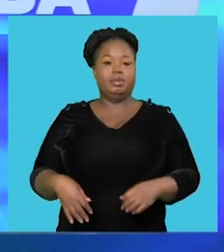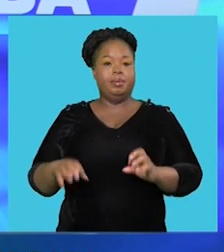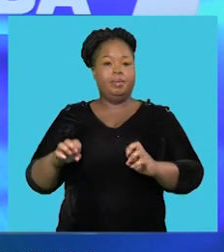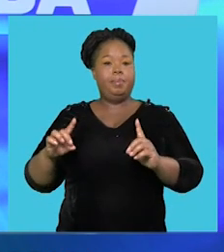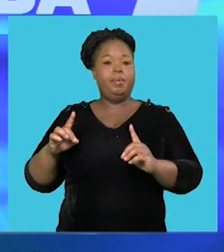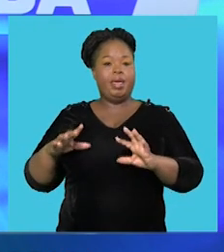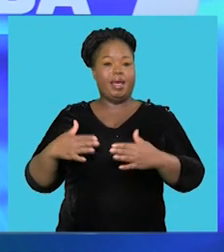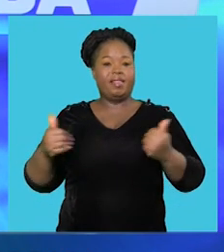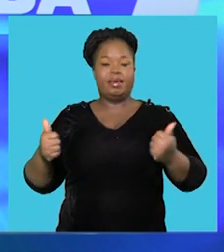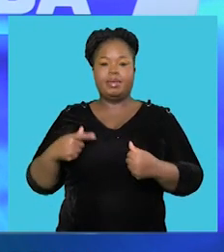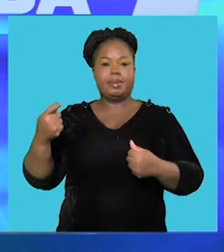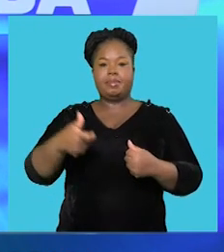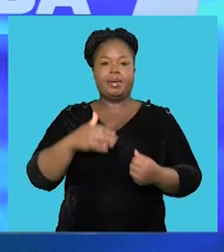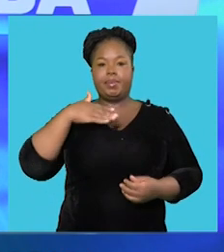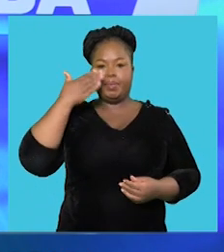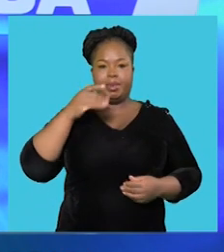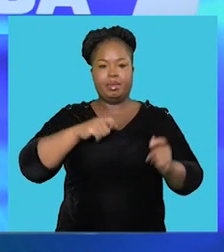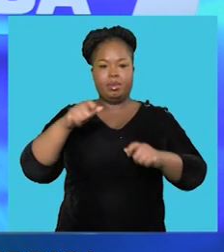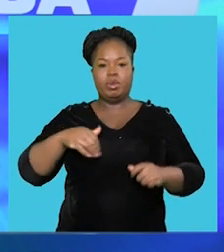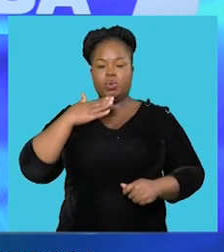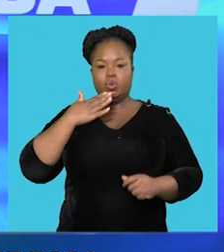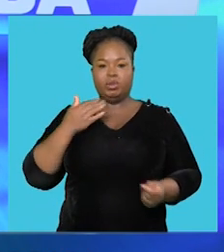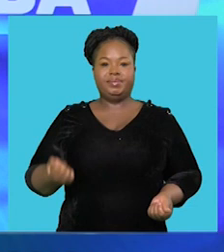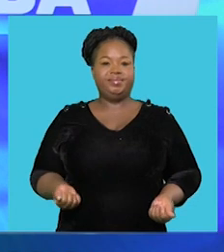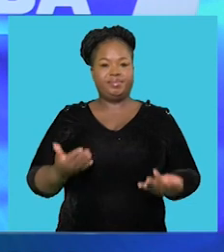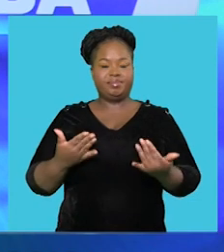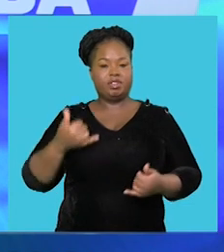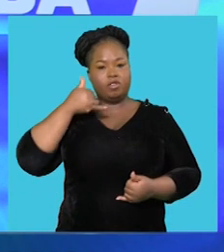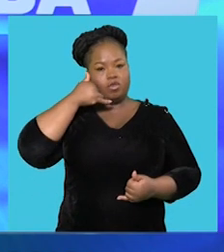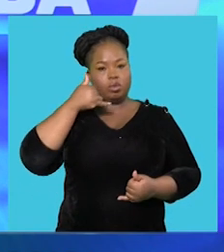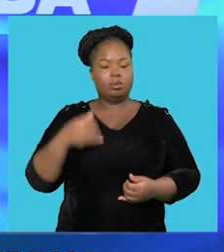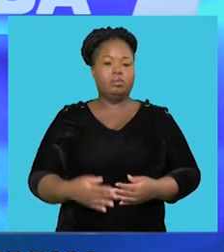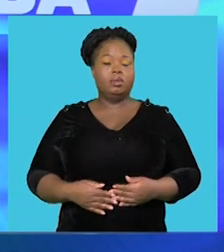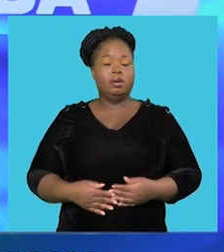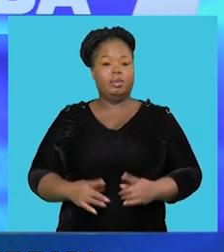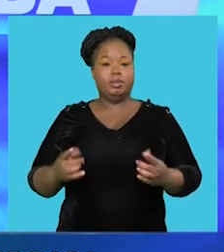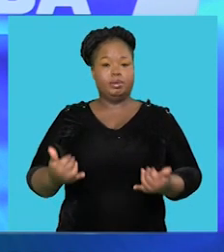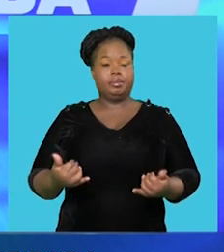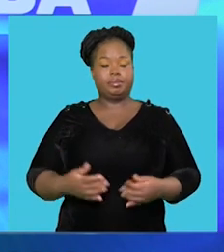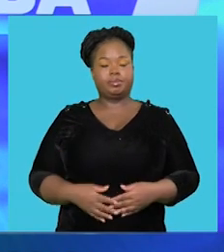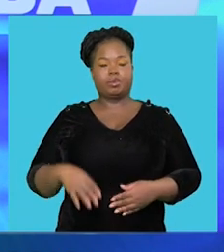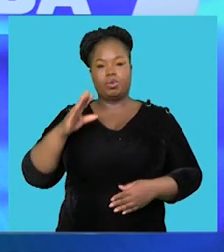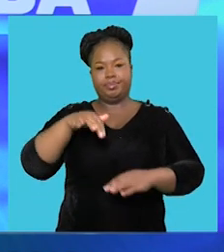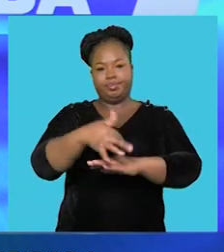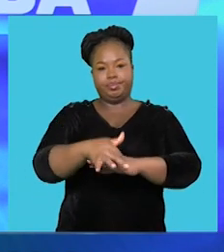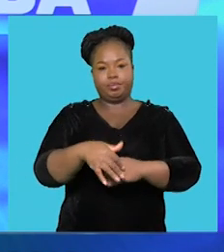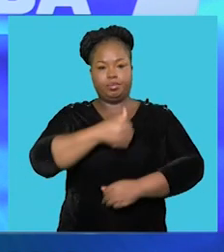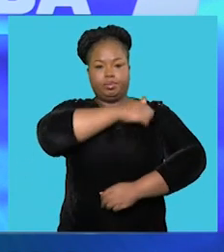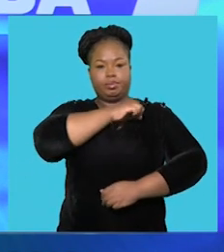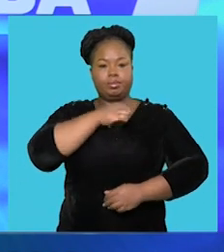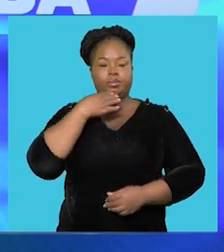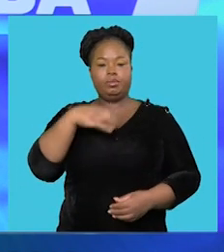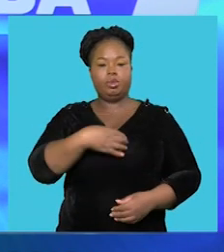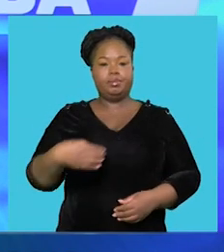iGoli awubakhokhele labo abahlinzeka ngezinsiza zomoya zokushaya izingcingo. Ekhuluma-ke nabezindaba ngaphandle kwalesi sibhedlela,